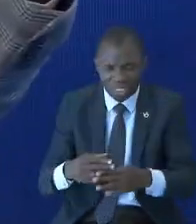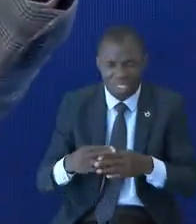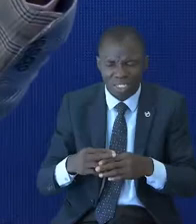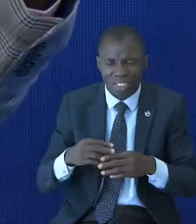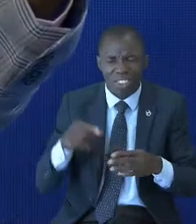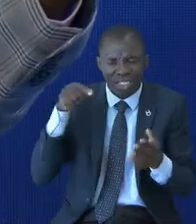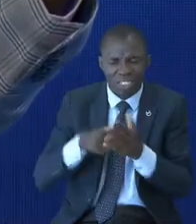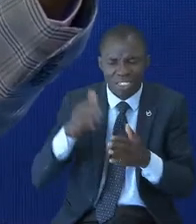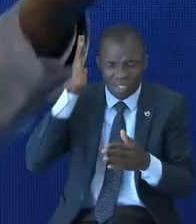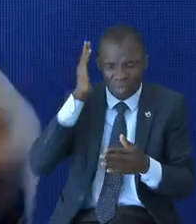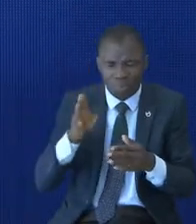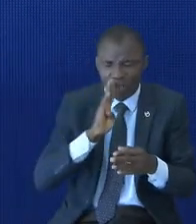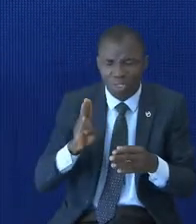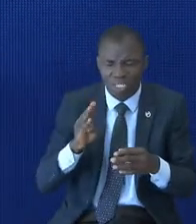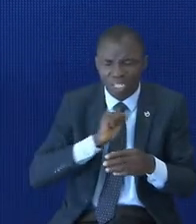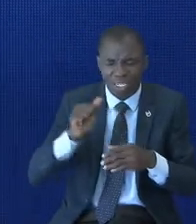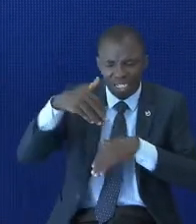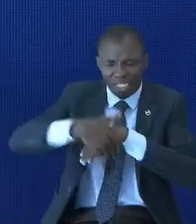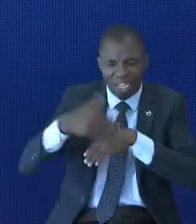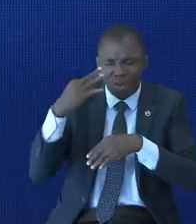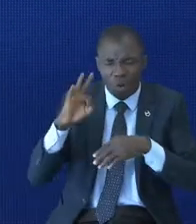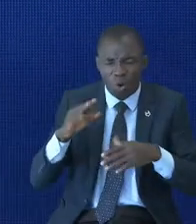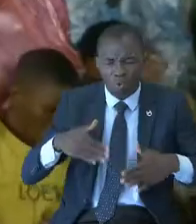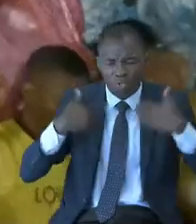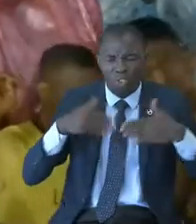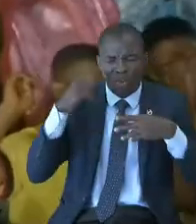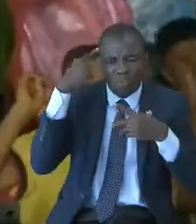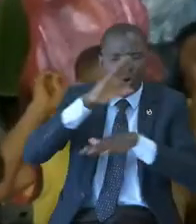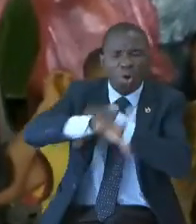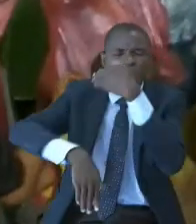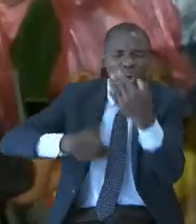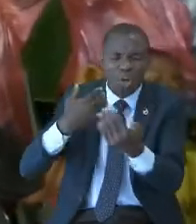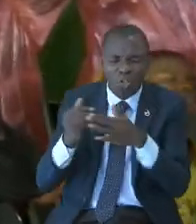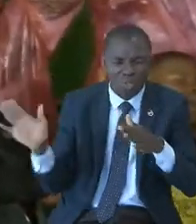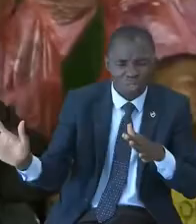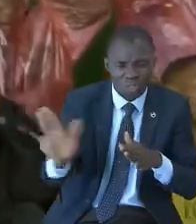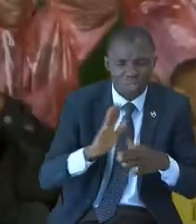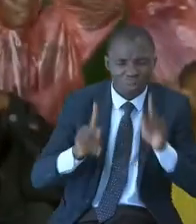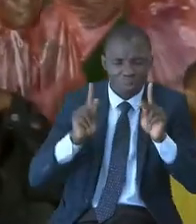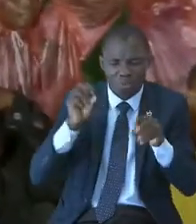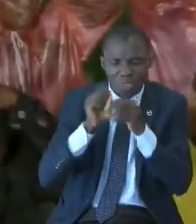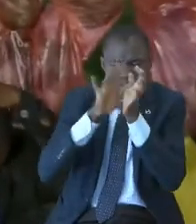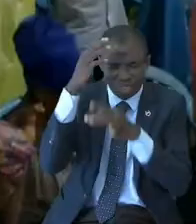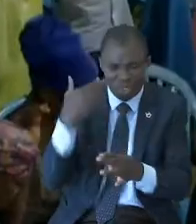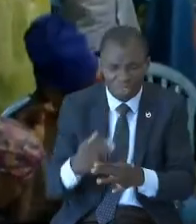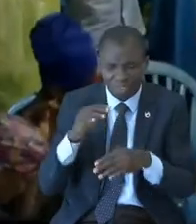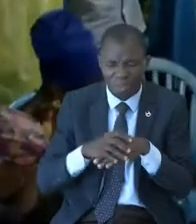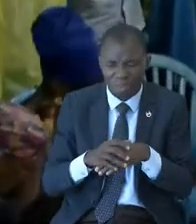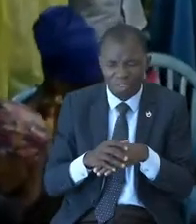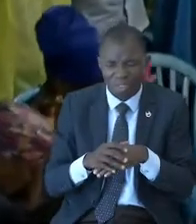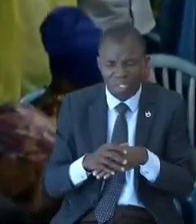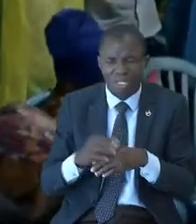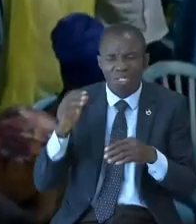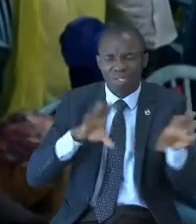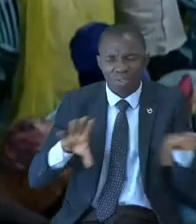This will be a night of joy for all your people. Confirm it, Lord. Confirm